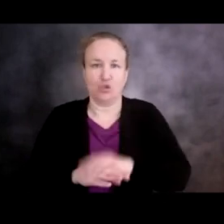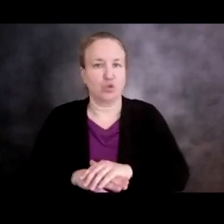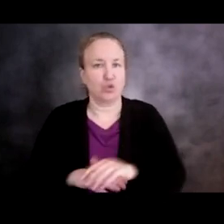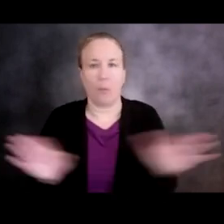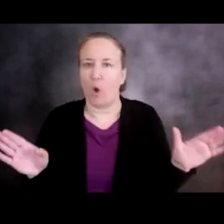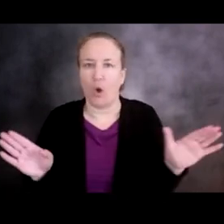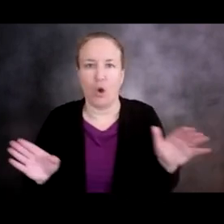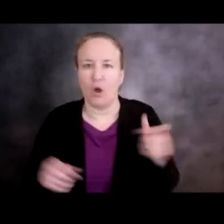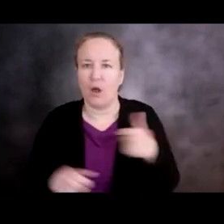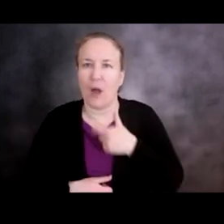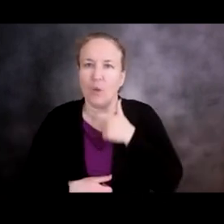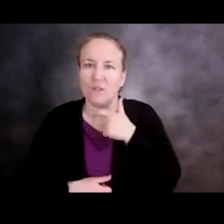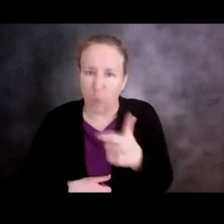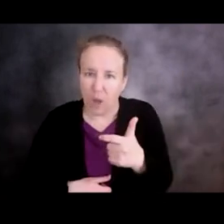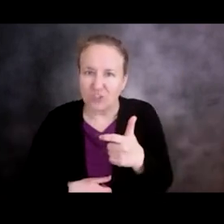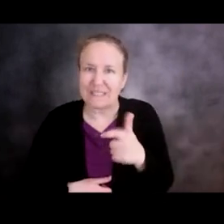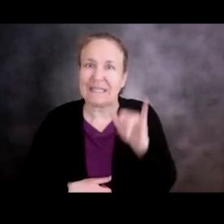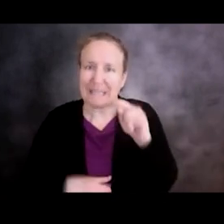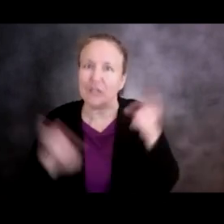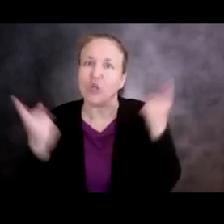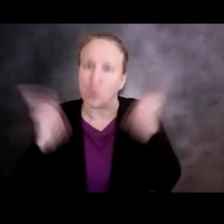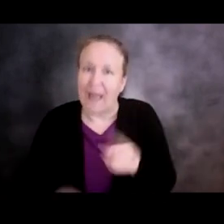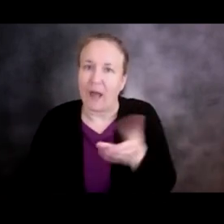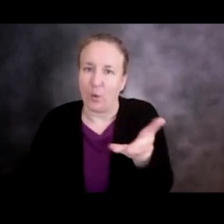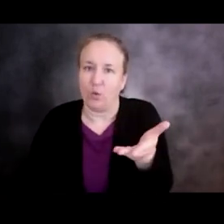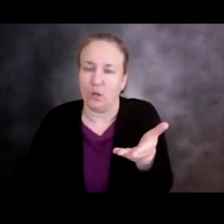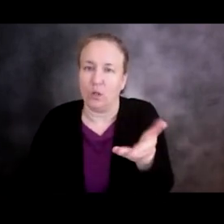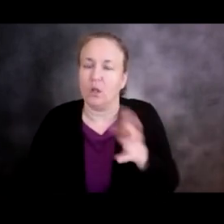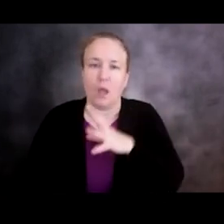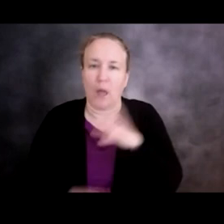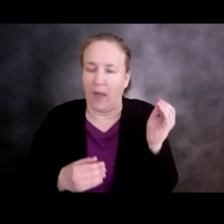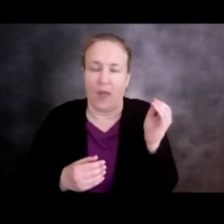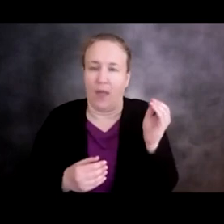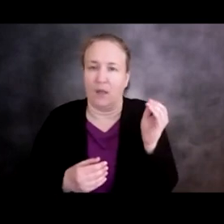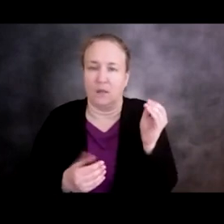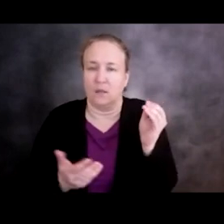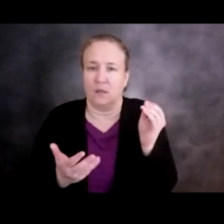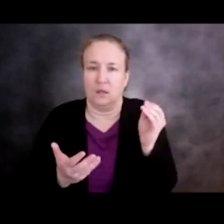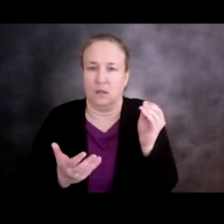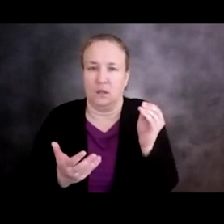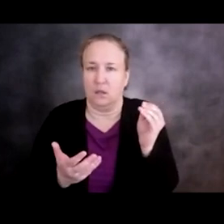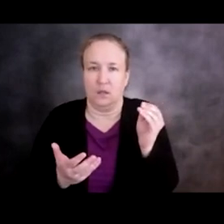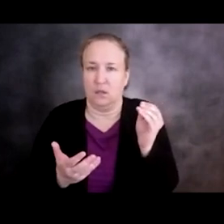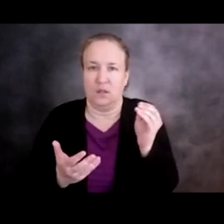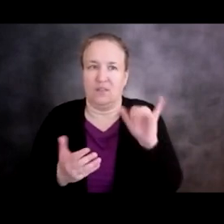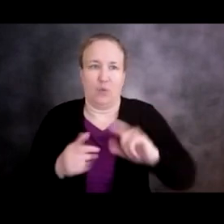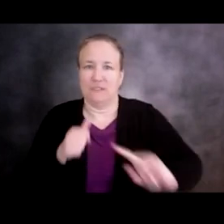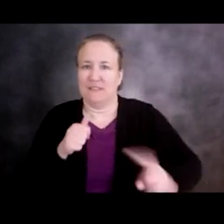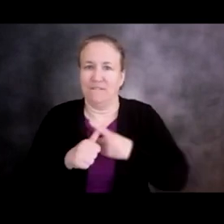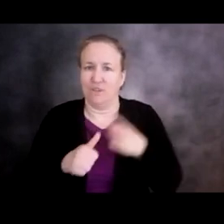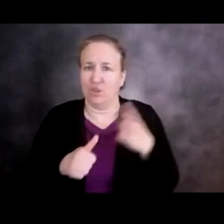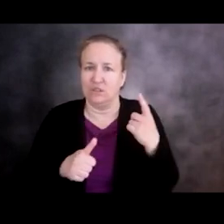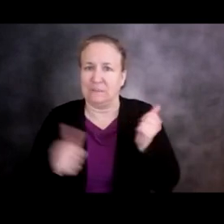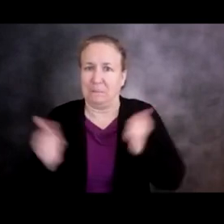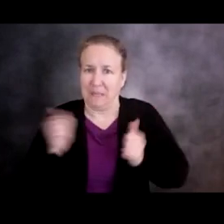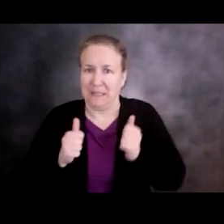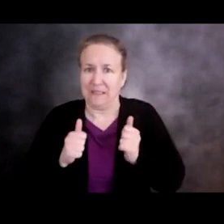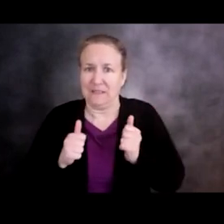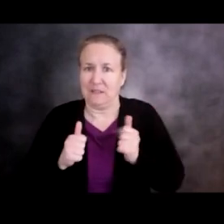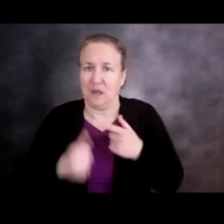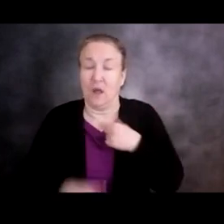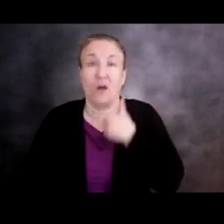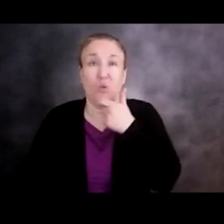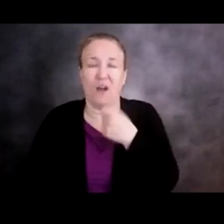watching it go down. You know, it was the first piece that left me